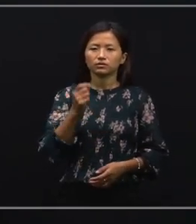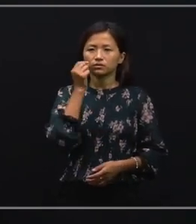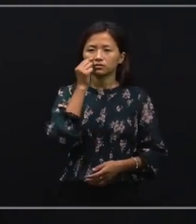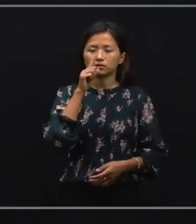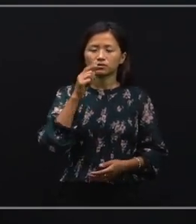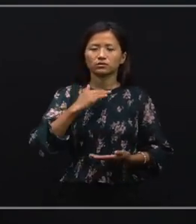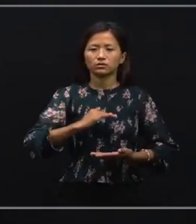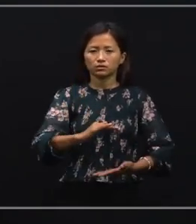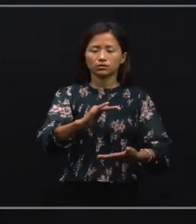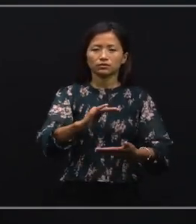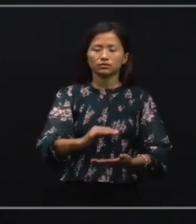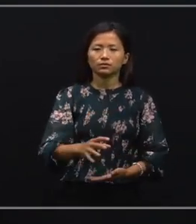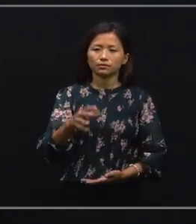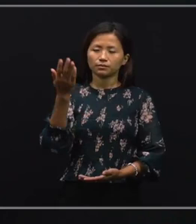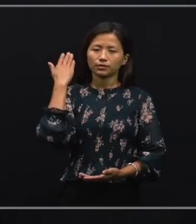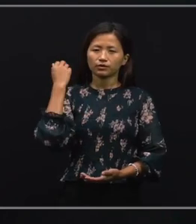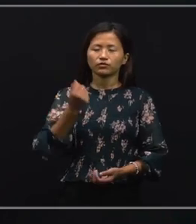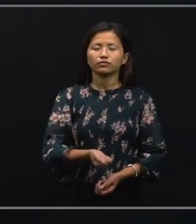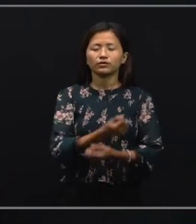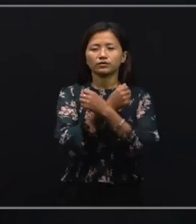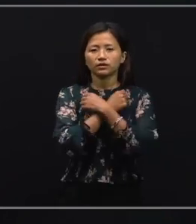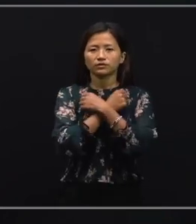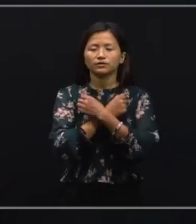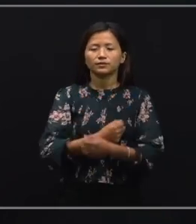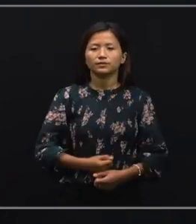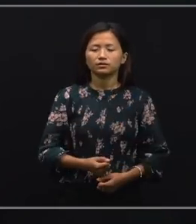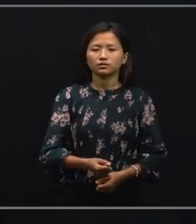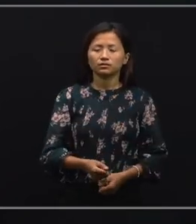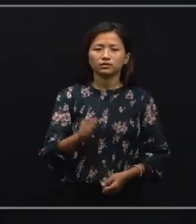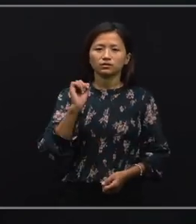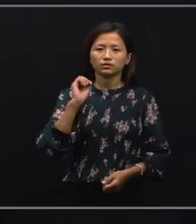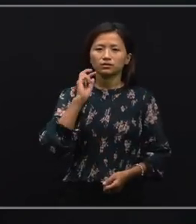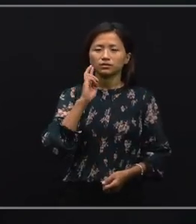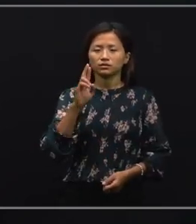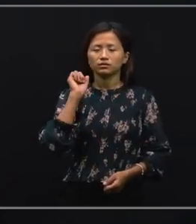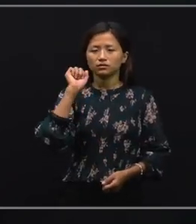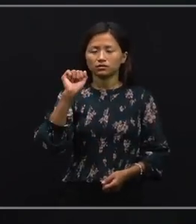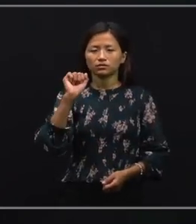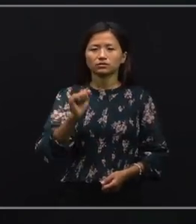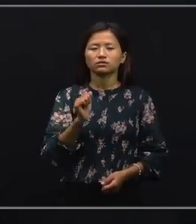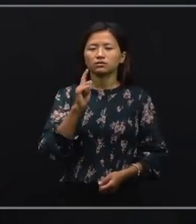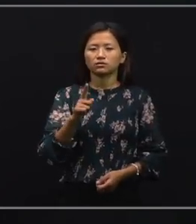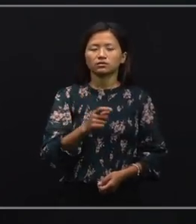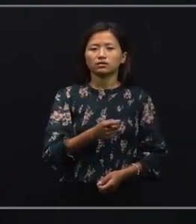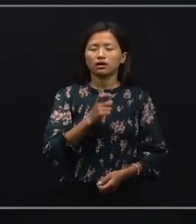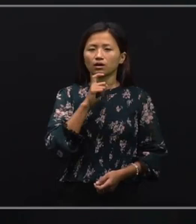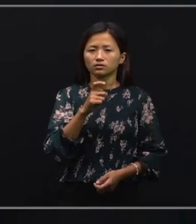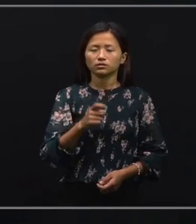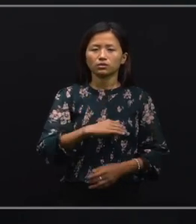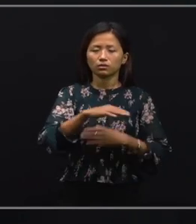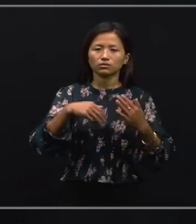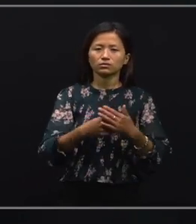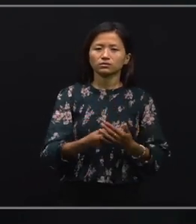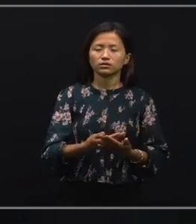the daughter back away from the lover. And he is not bothered about his life here. He is not asking all